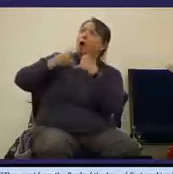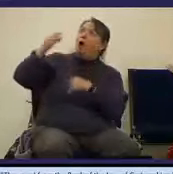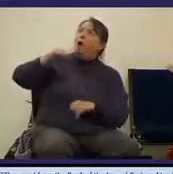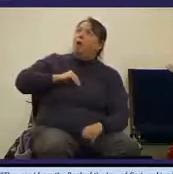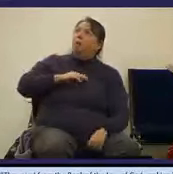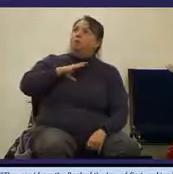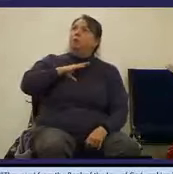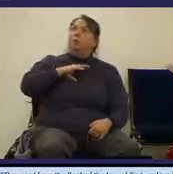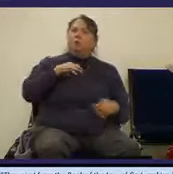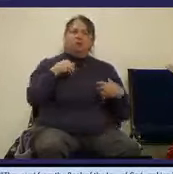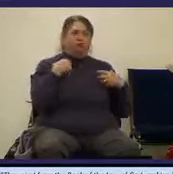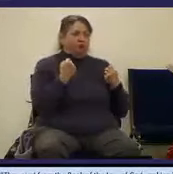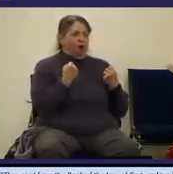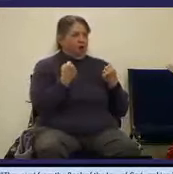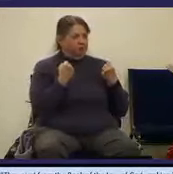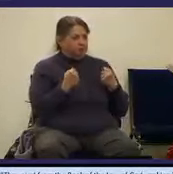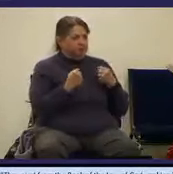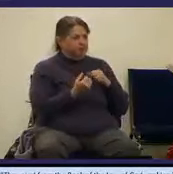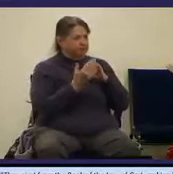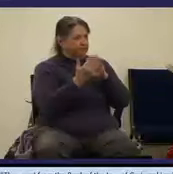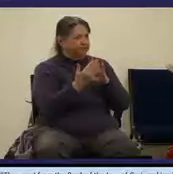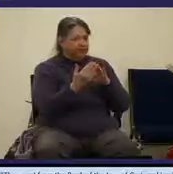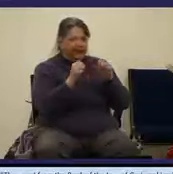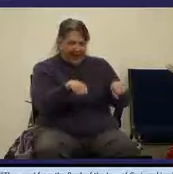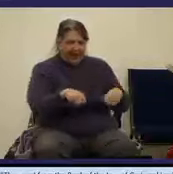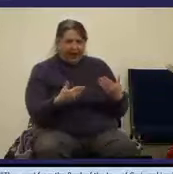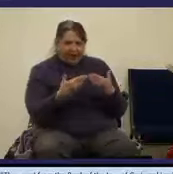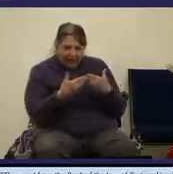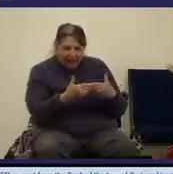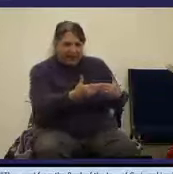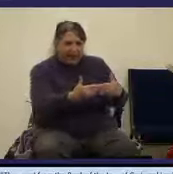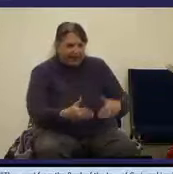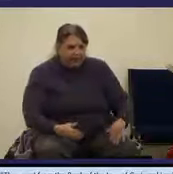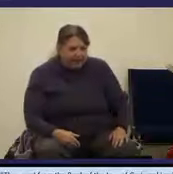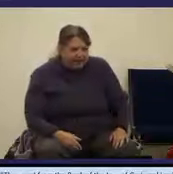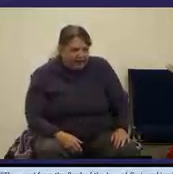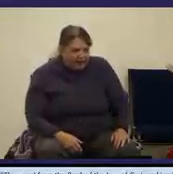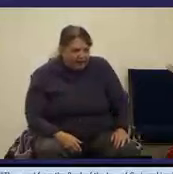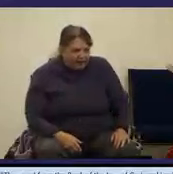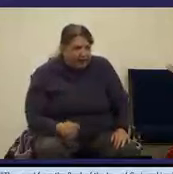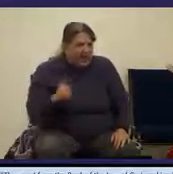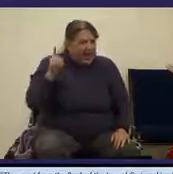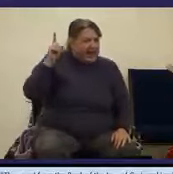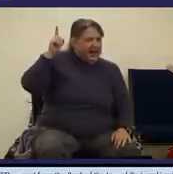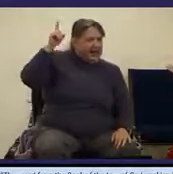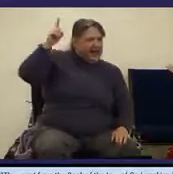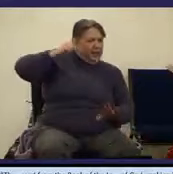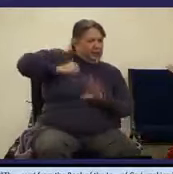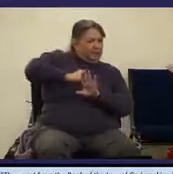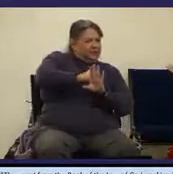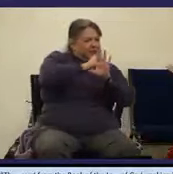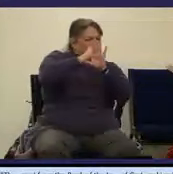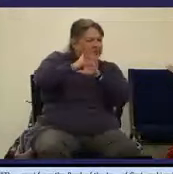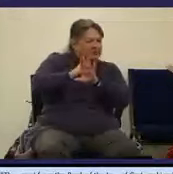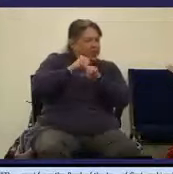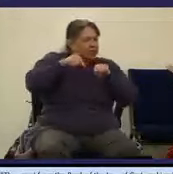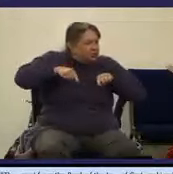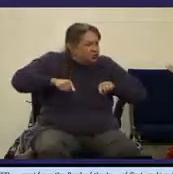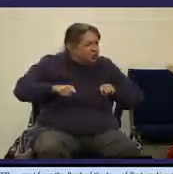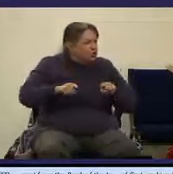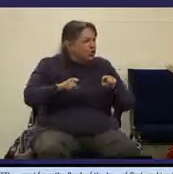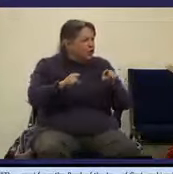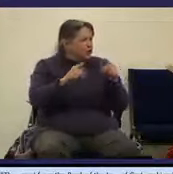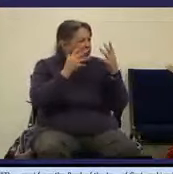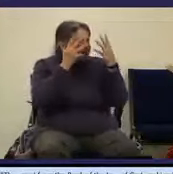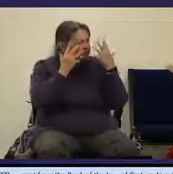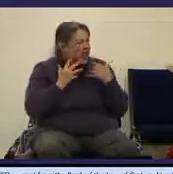goodness. So he is, he's a constant refuge amidst our sorrow. And